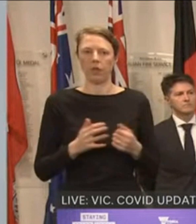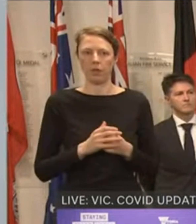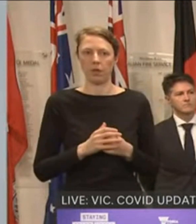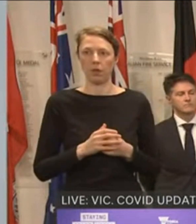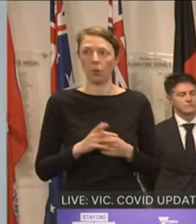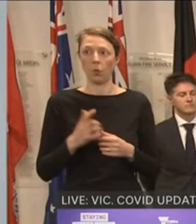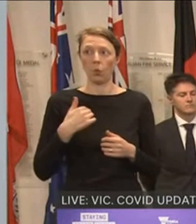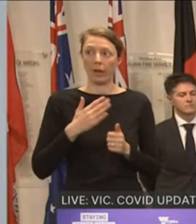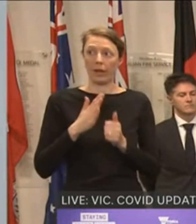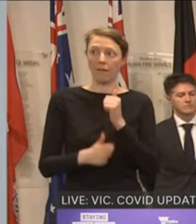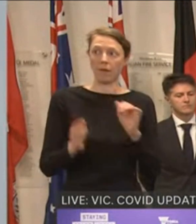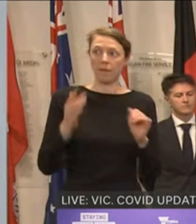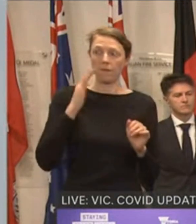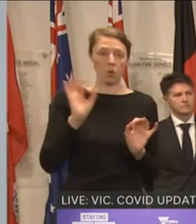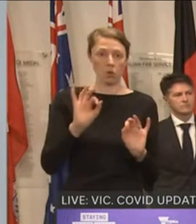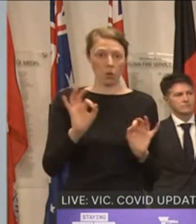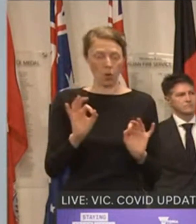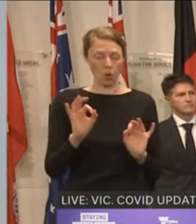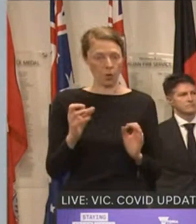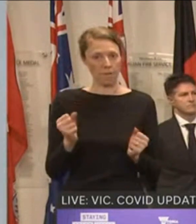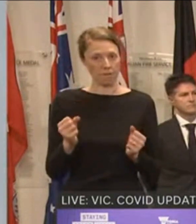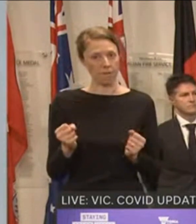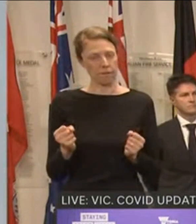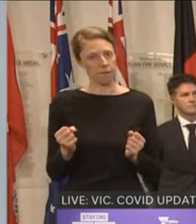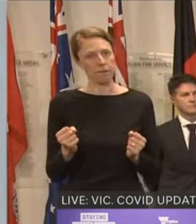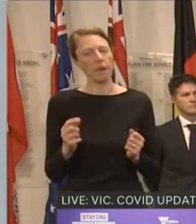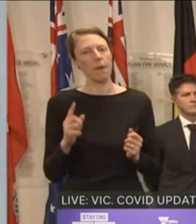said, we're using the COVID Safe app. We're using,